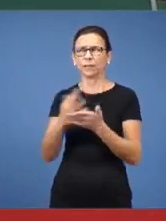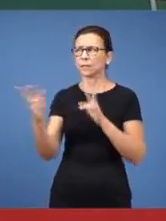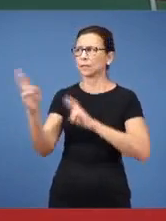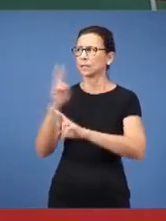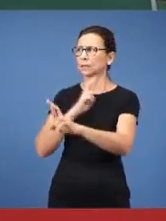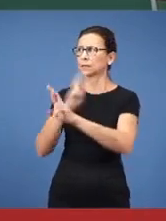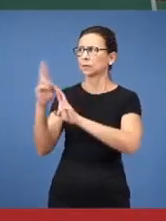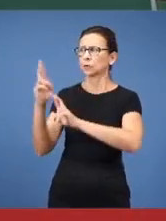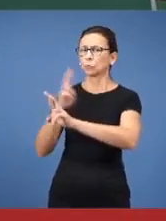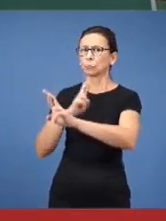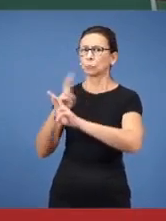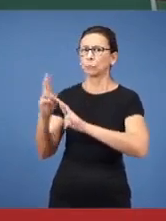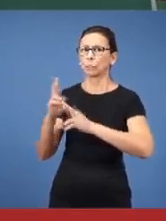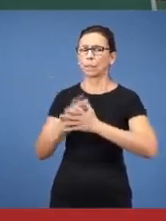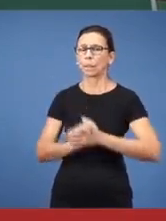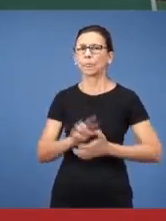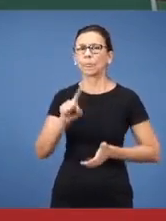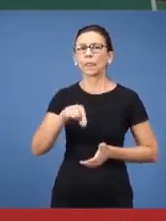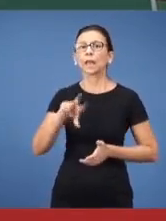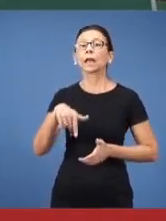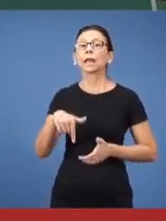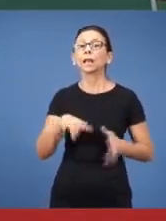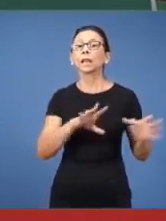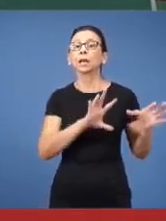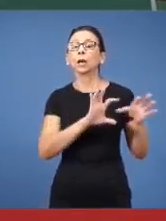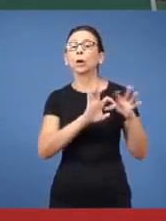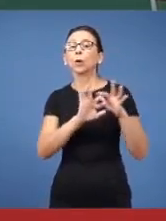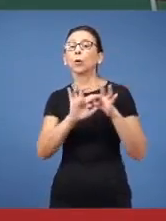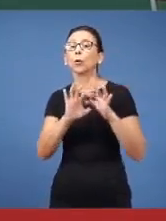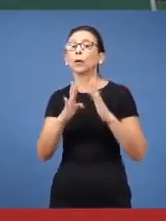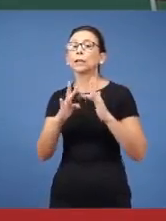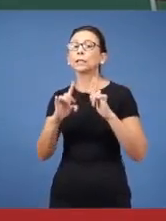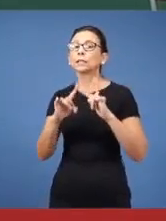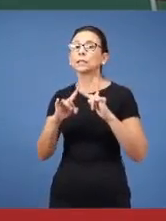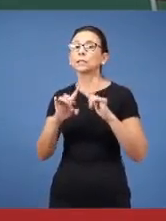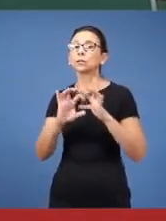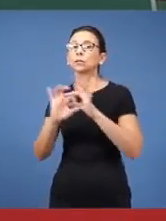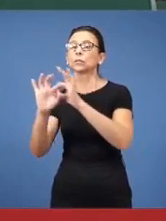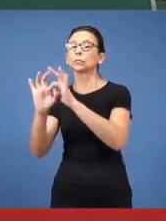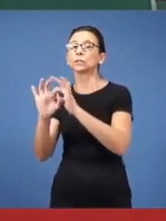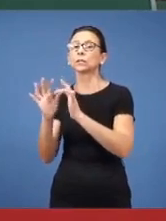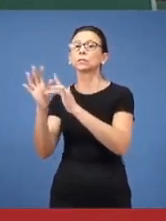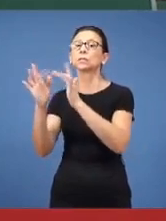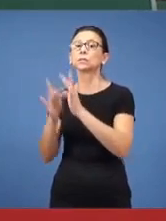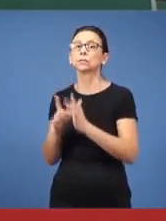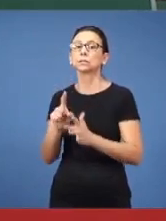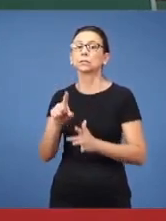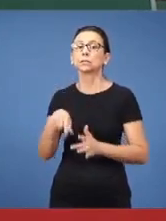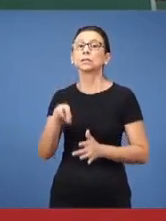faith. And the agent that connects the church to Jesus is the Holy Spirit,